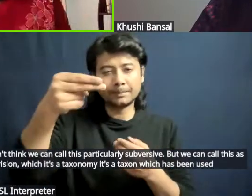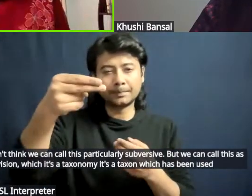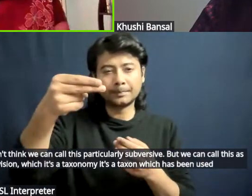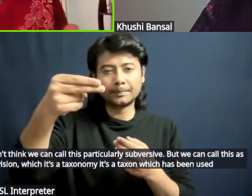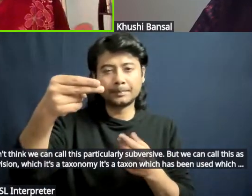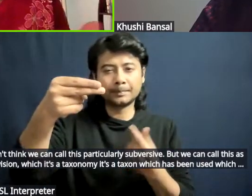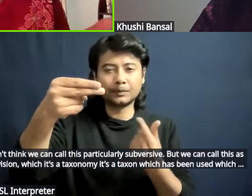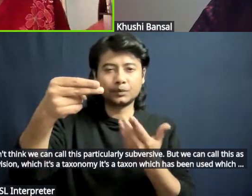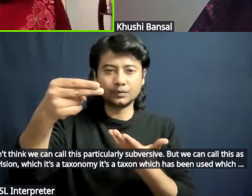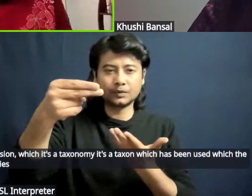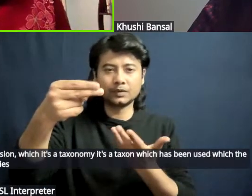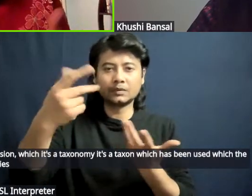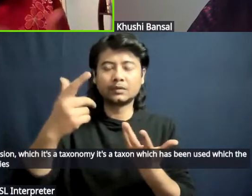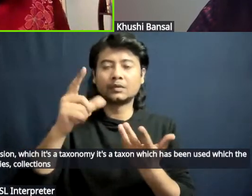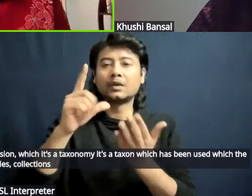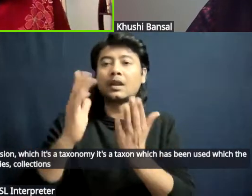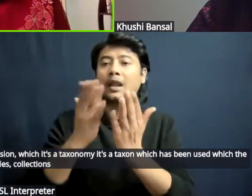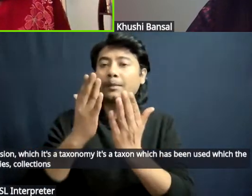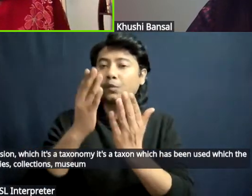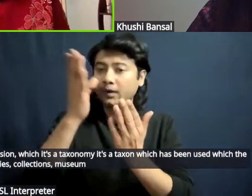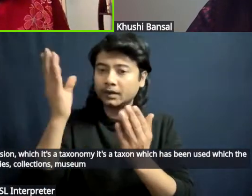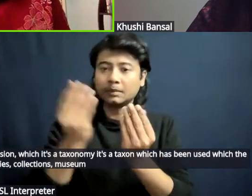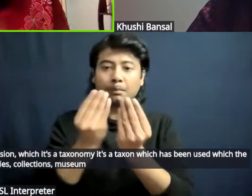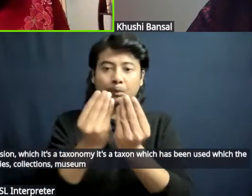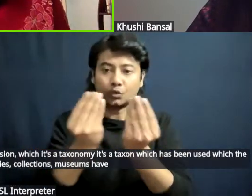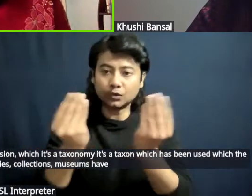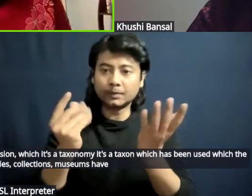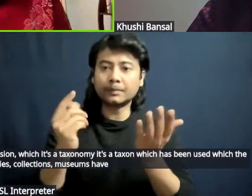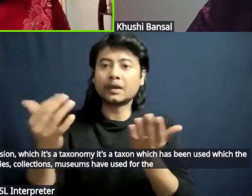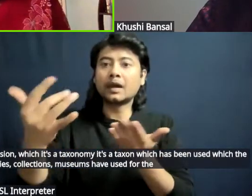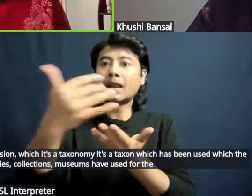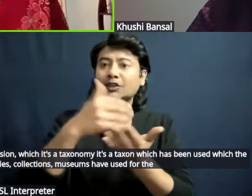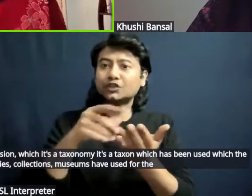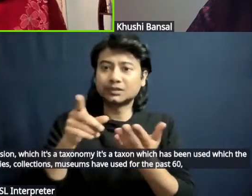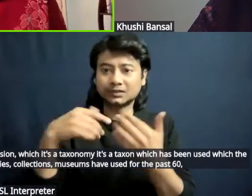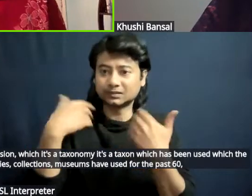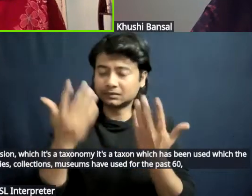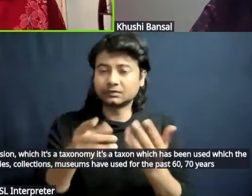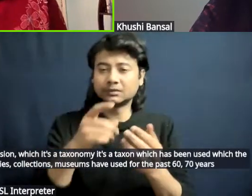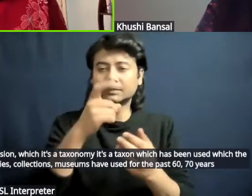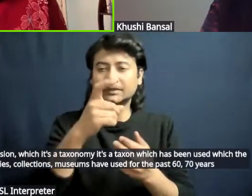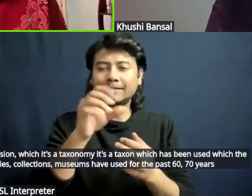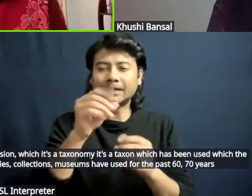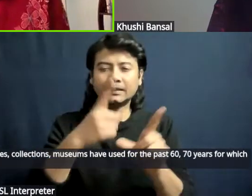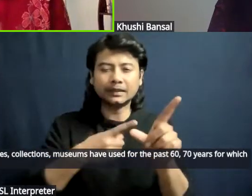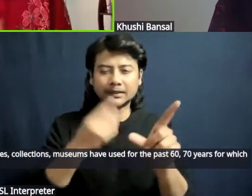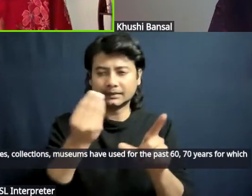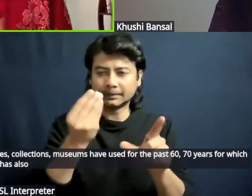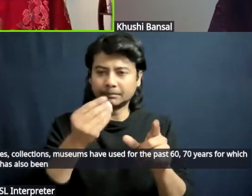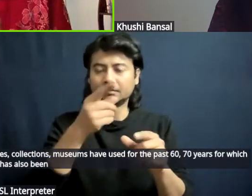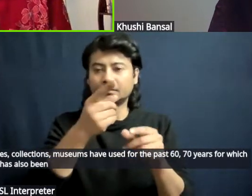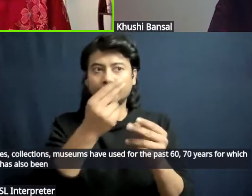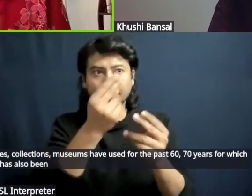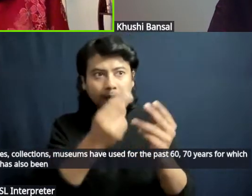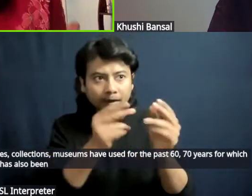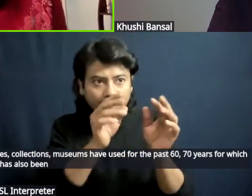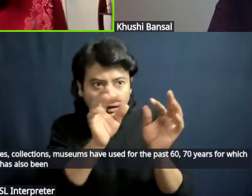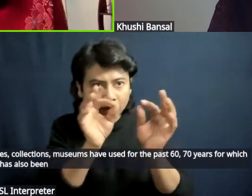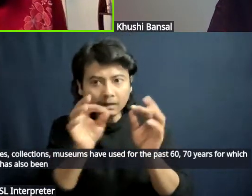libraries, collections, museums have used for the past 60, 70 years, for which there has also been a lot